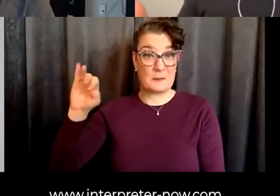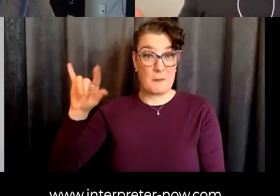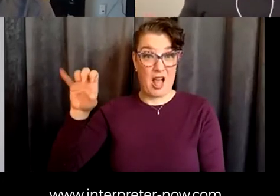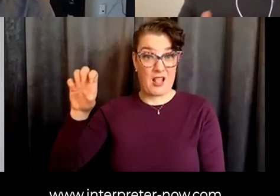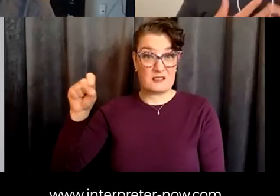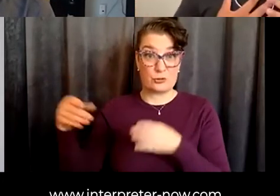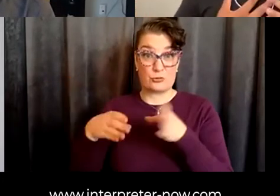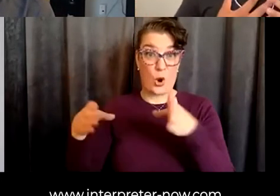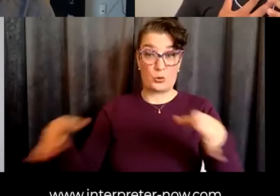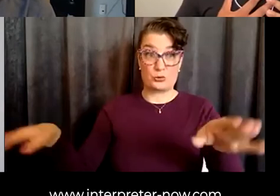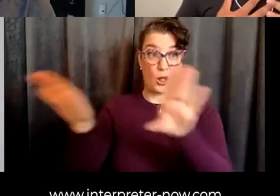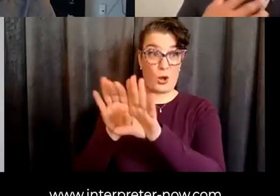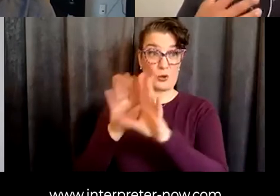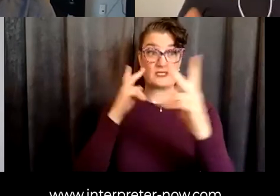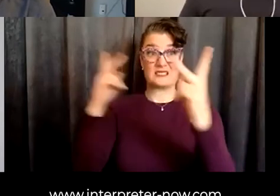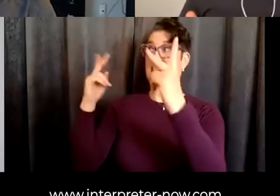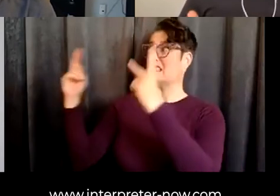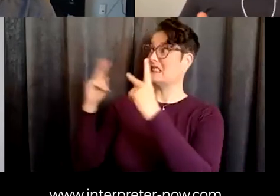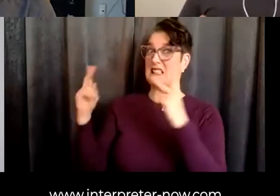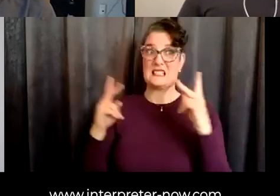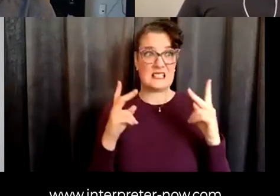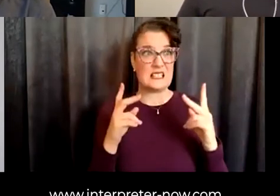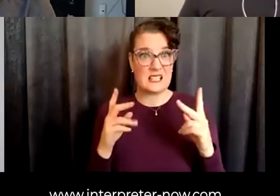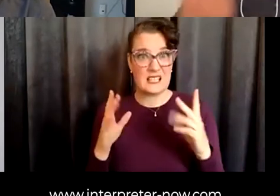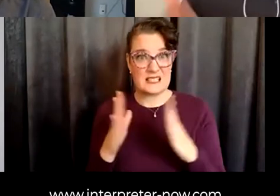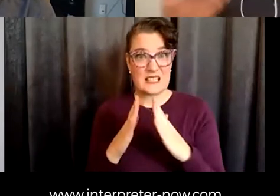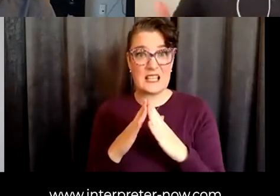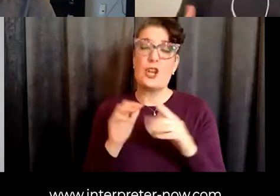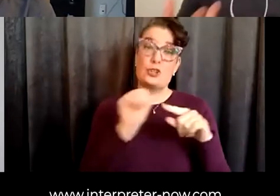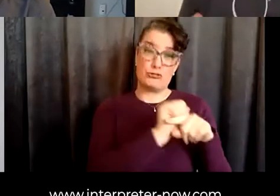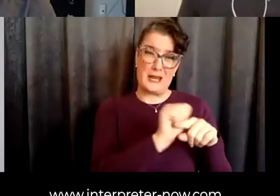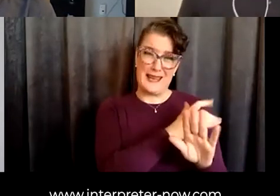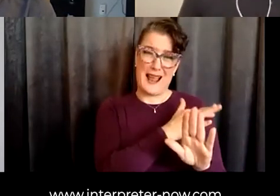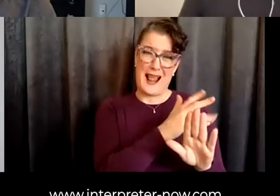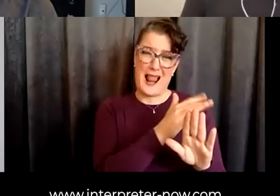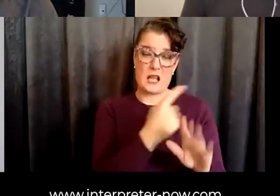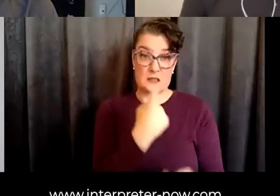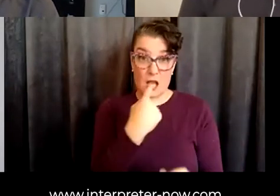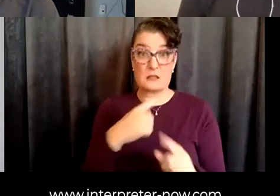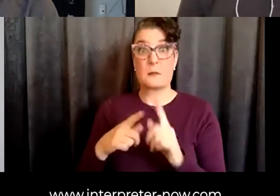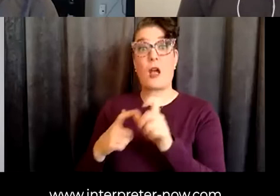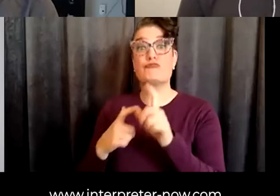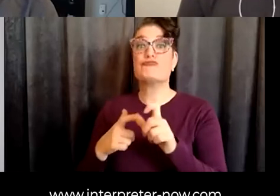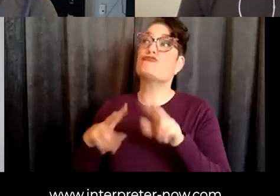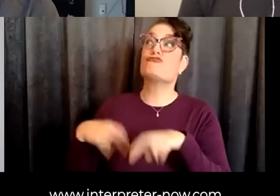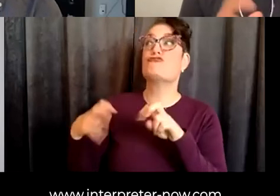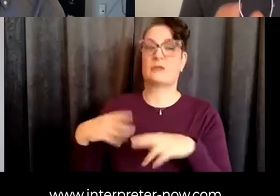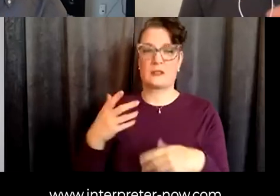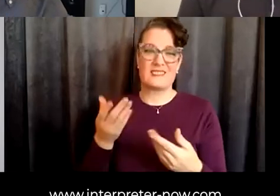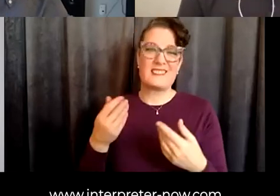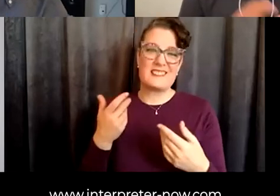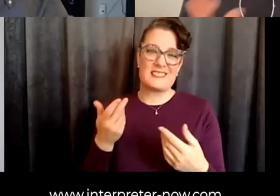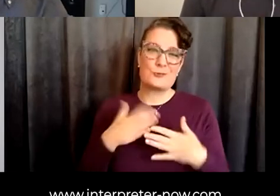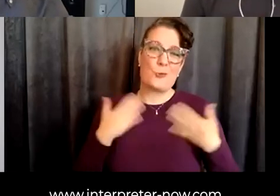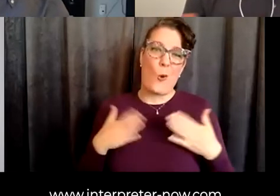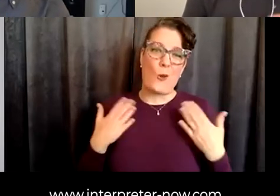can see the city and it brings me joy. The training sucks, but it brings me joy. And I think